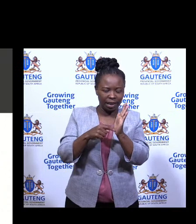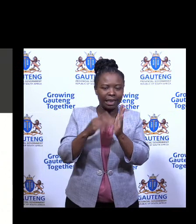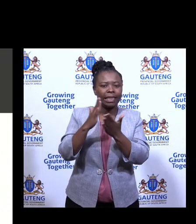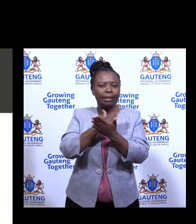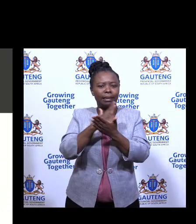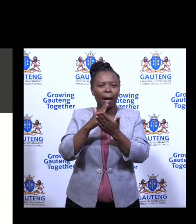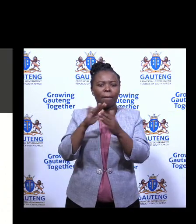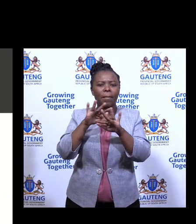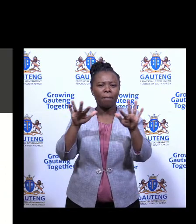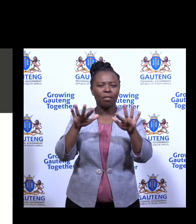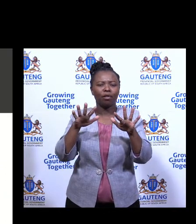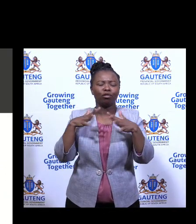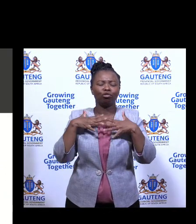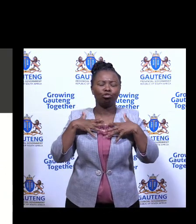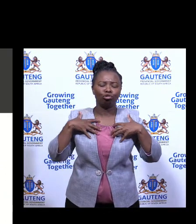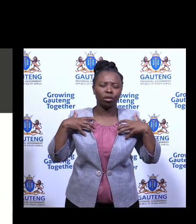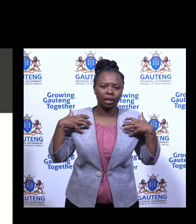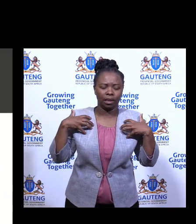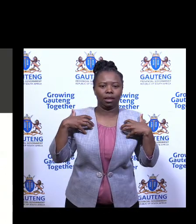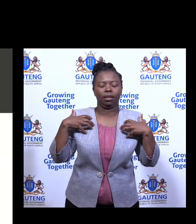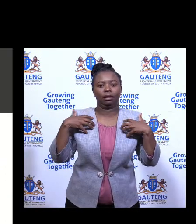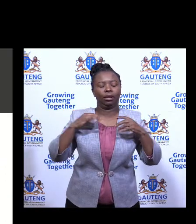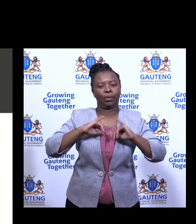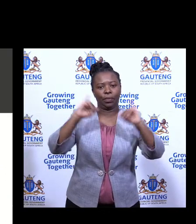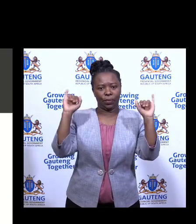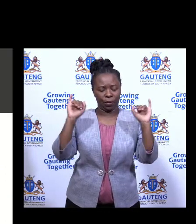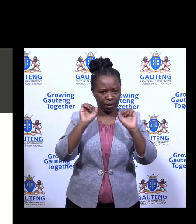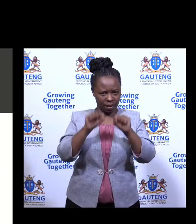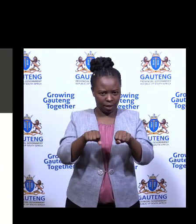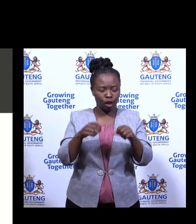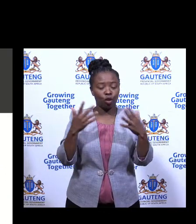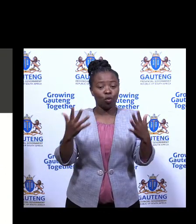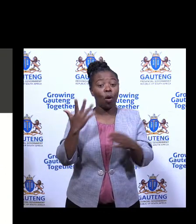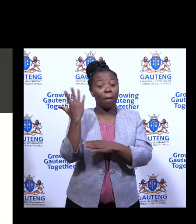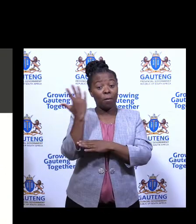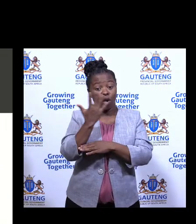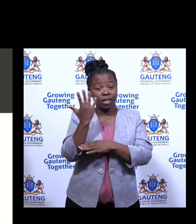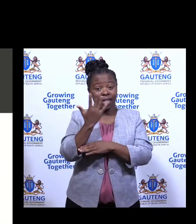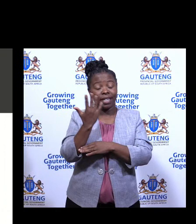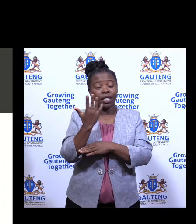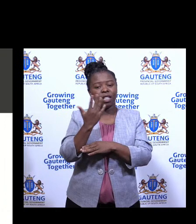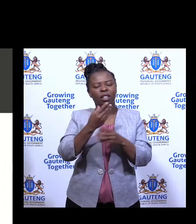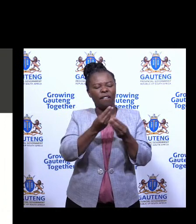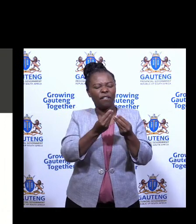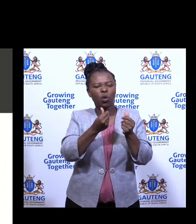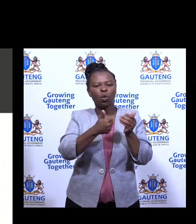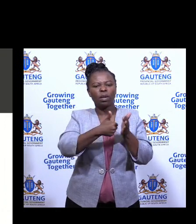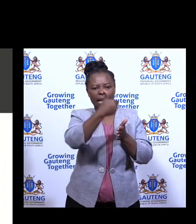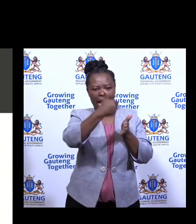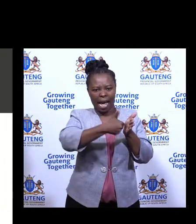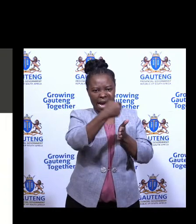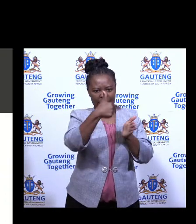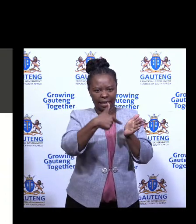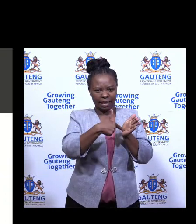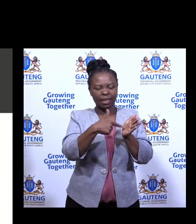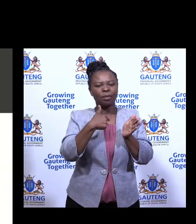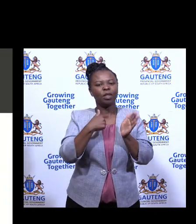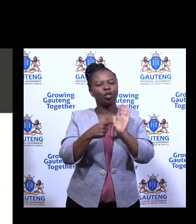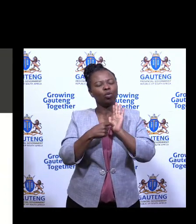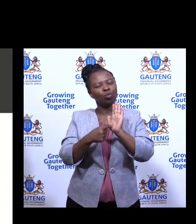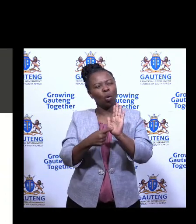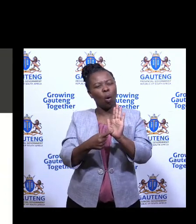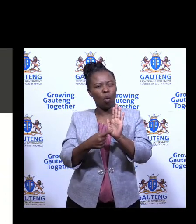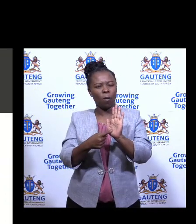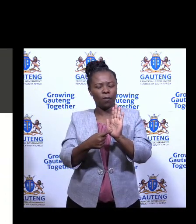of stress. So what I want to do with the presentation that I'm going to share with you on the next few slides is show you both how some